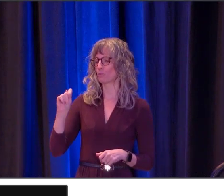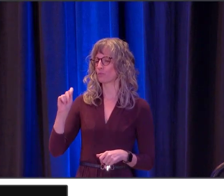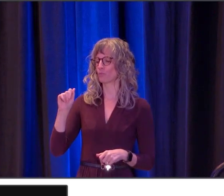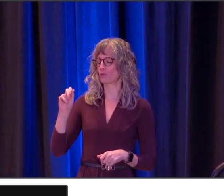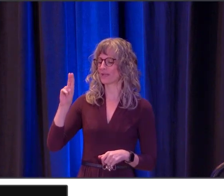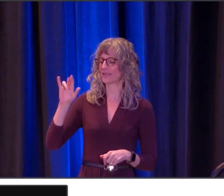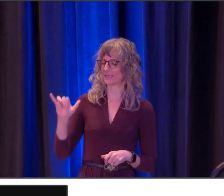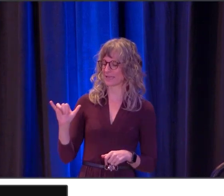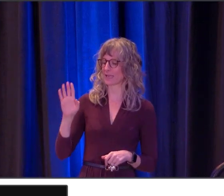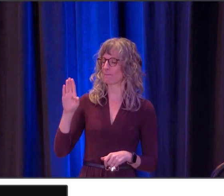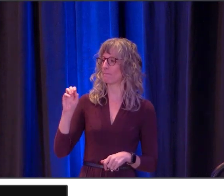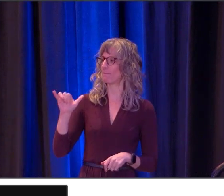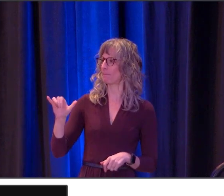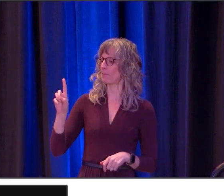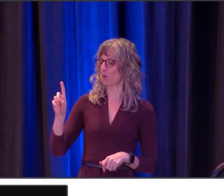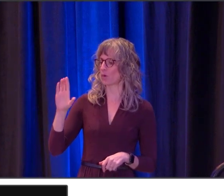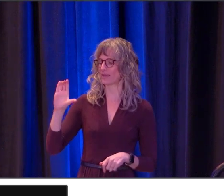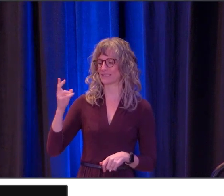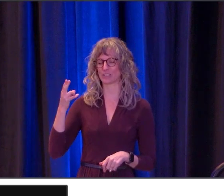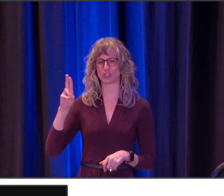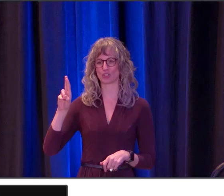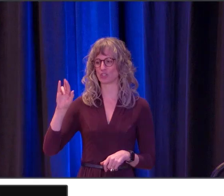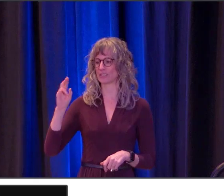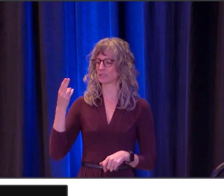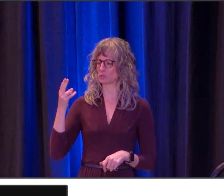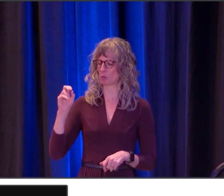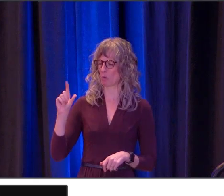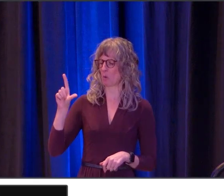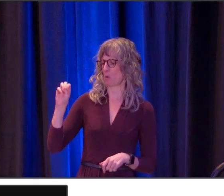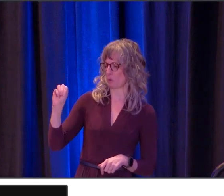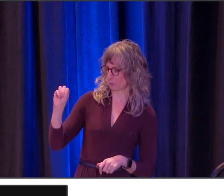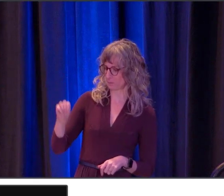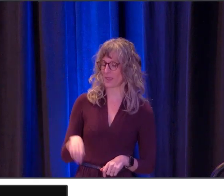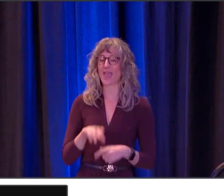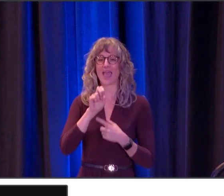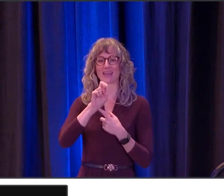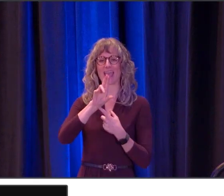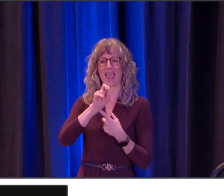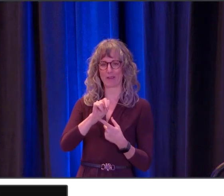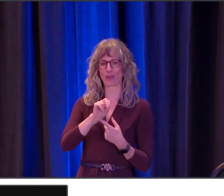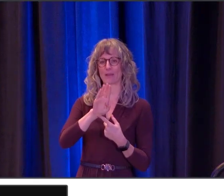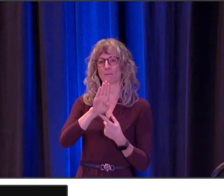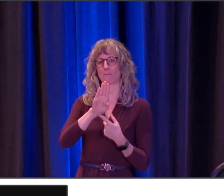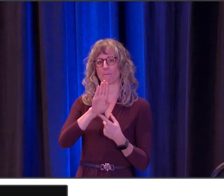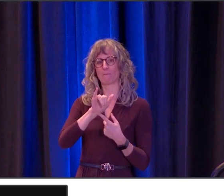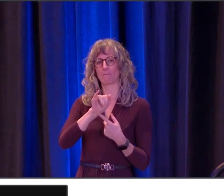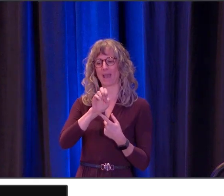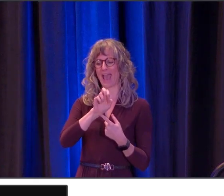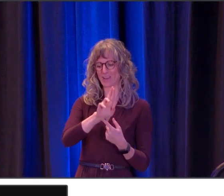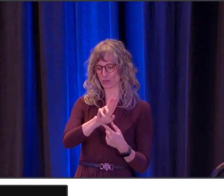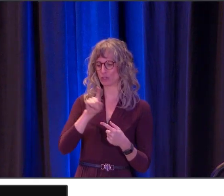And Membership and Recruitment and Retention Committee, chaired by Aaron Beyer. Yes.